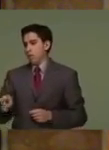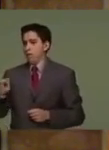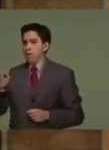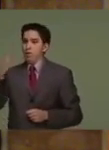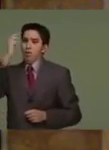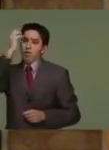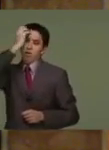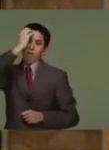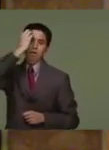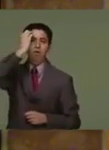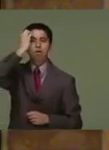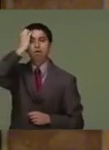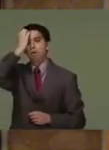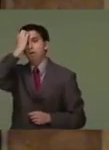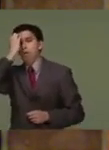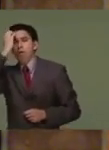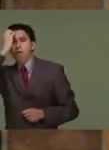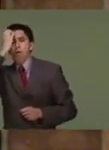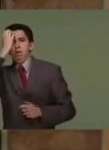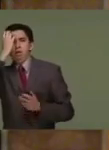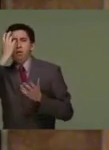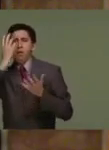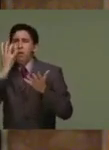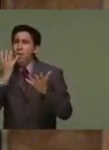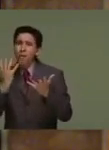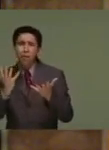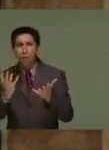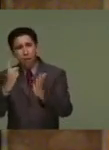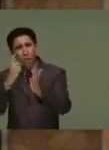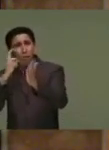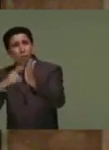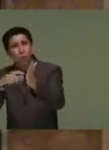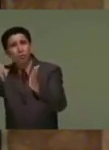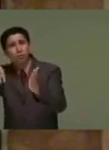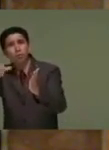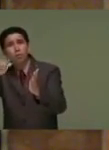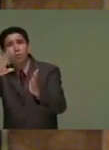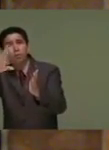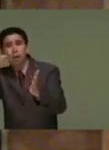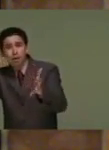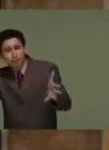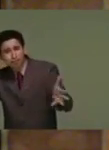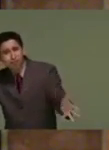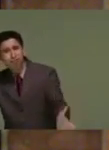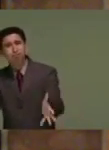and those dye coloring companies. But other than that, nobody really gives a shit. And so